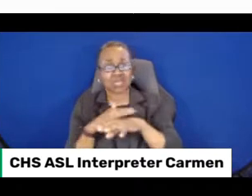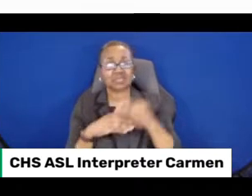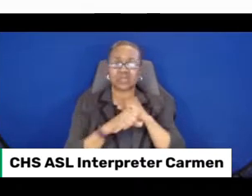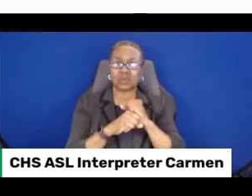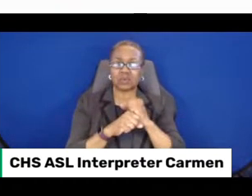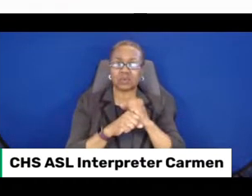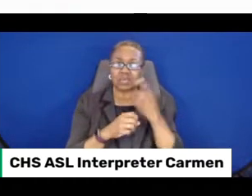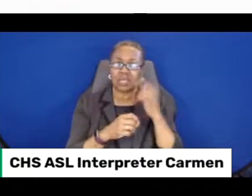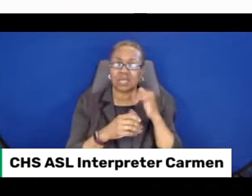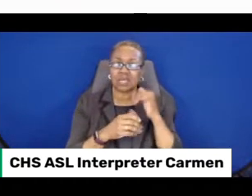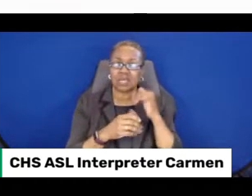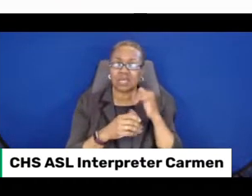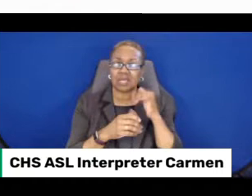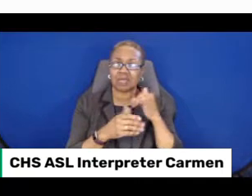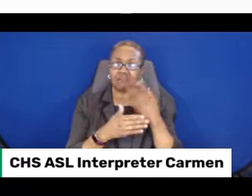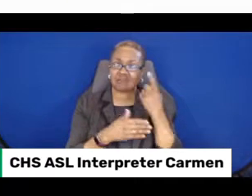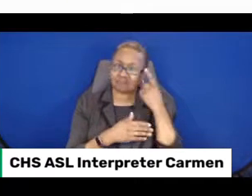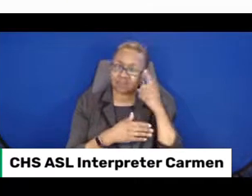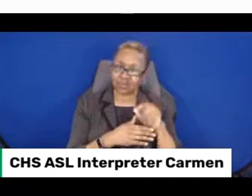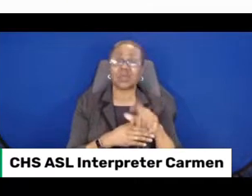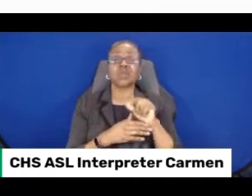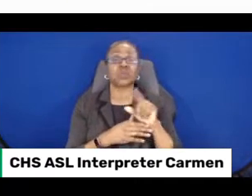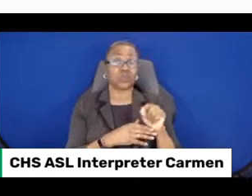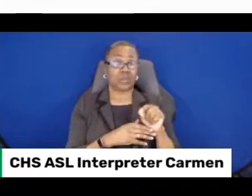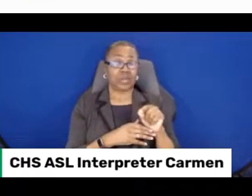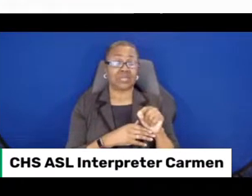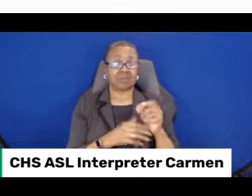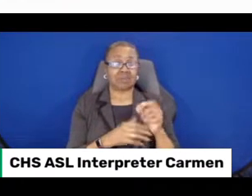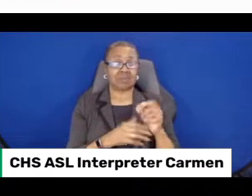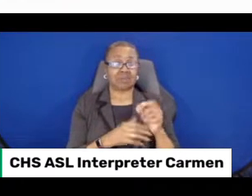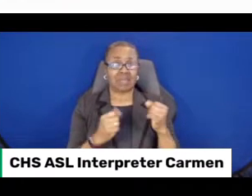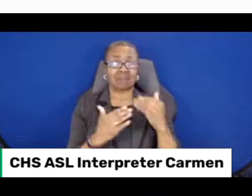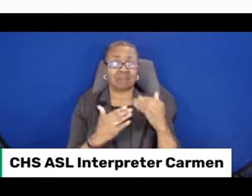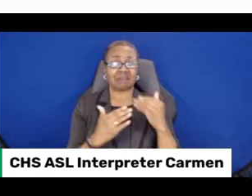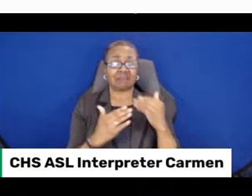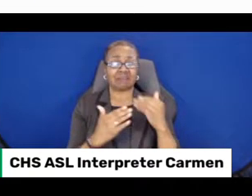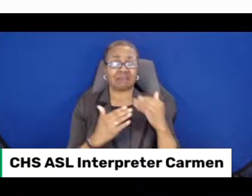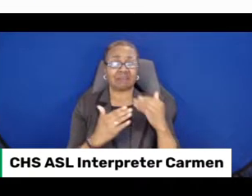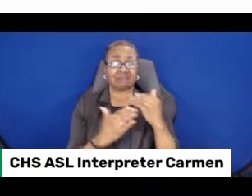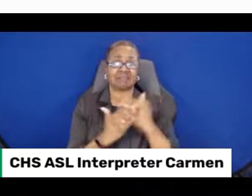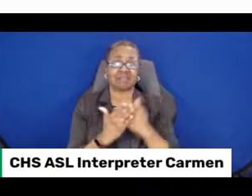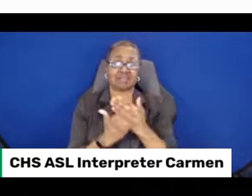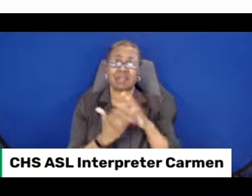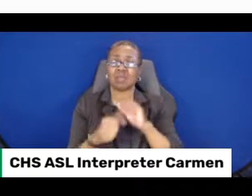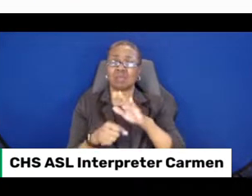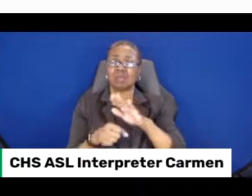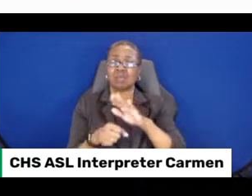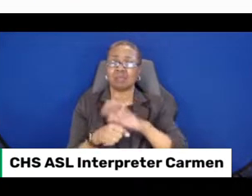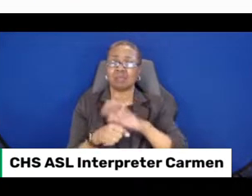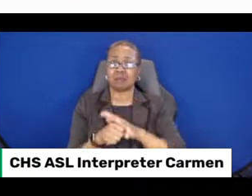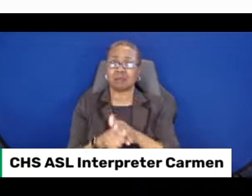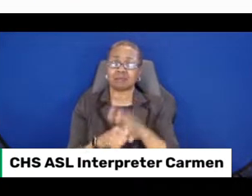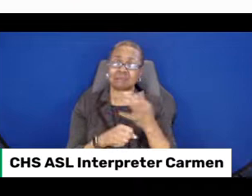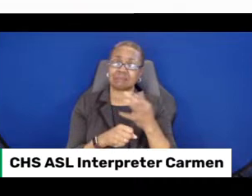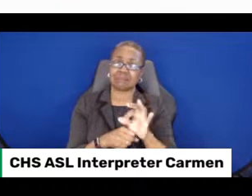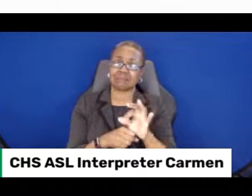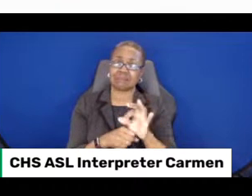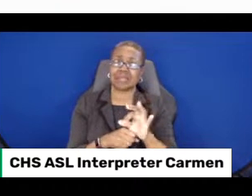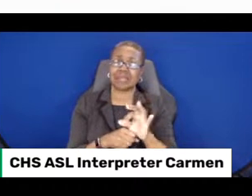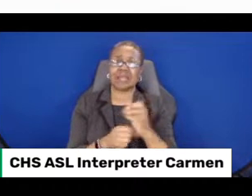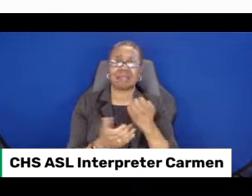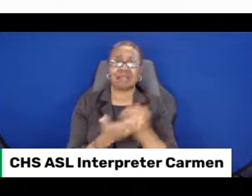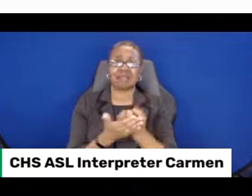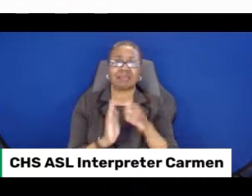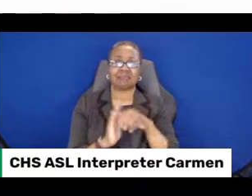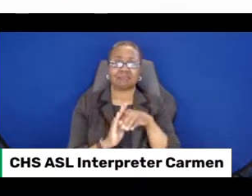And so in 2020, there were a lot of lessons learned with the pandemic, an economic downturn, and a civic uprising. There's a lack